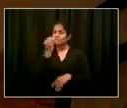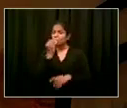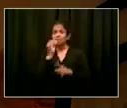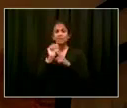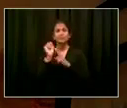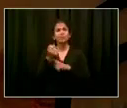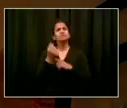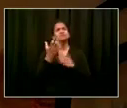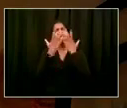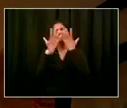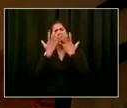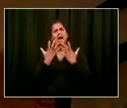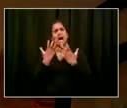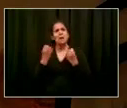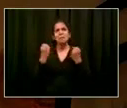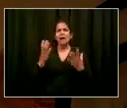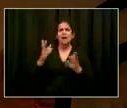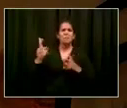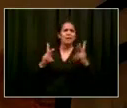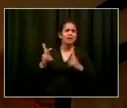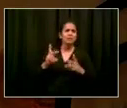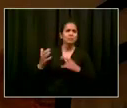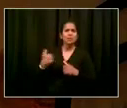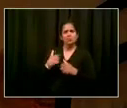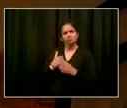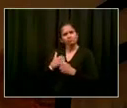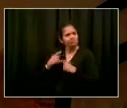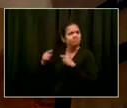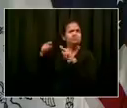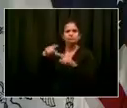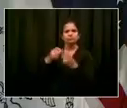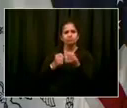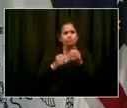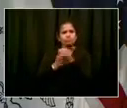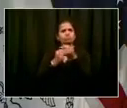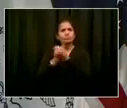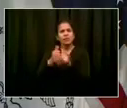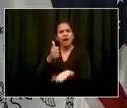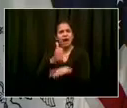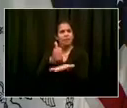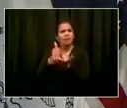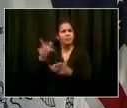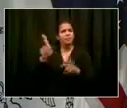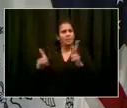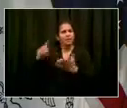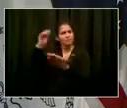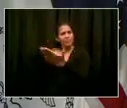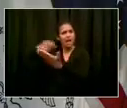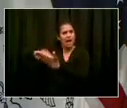New Yorkers in need complete the census in that way. Thank you, Amit. Go ahead, Henry.